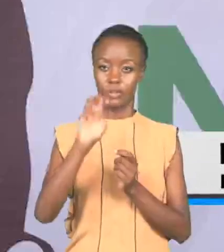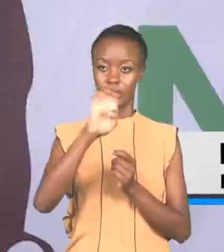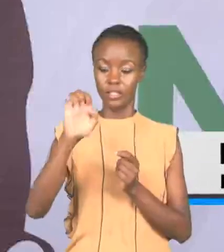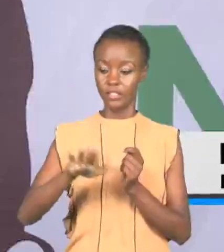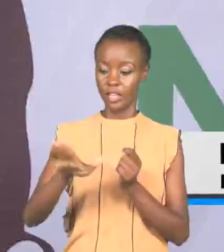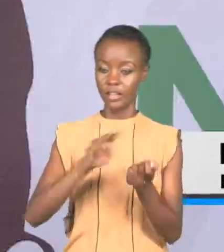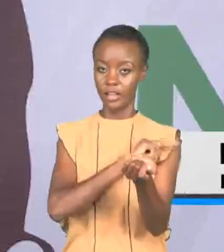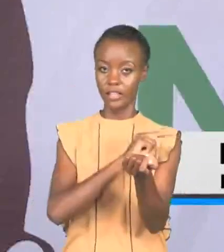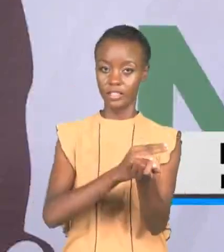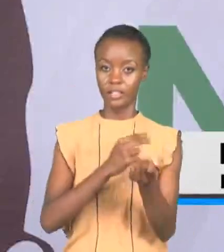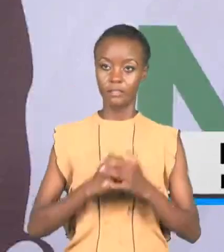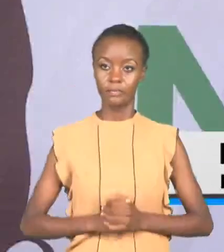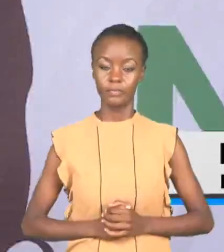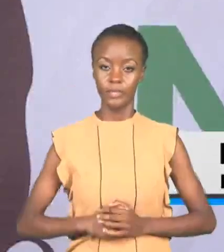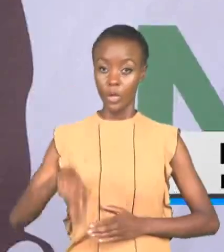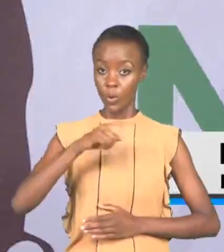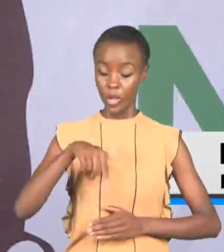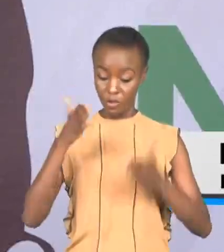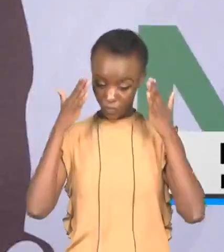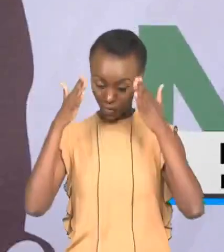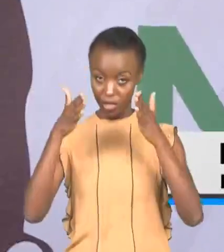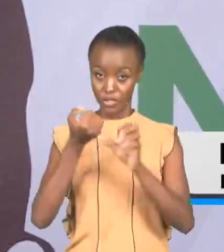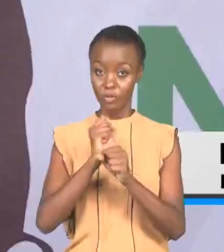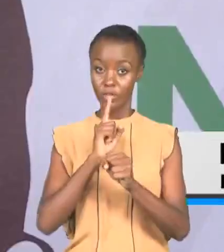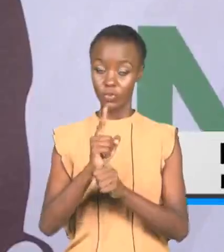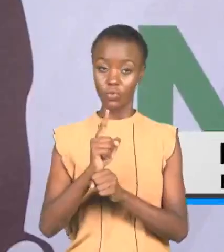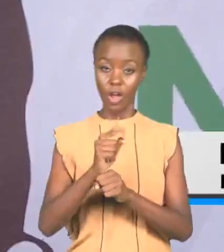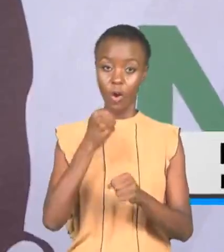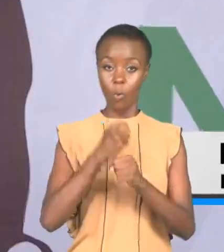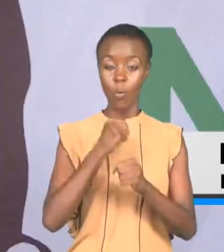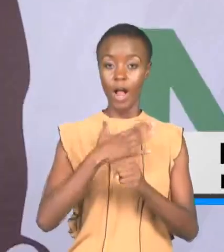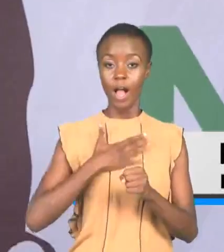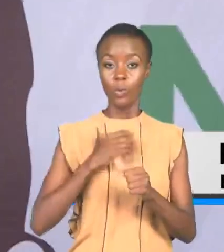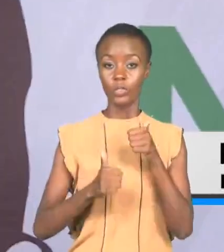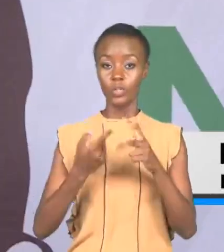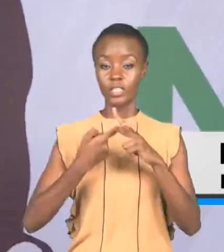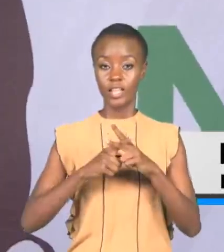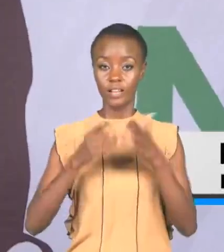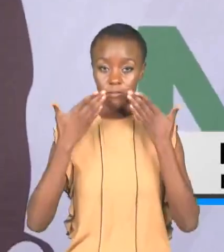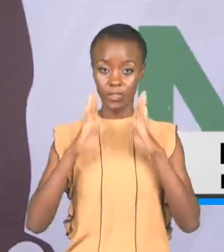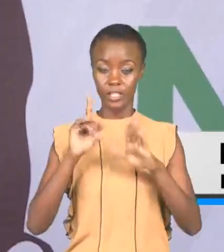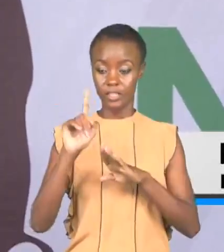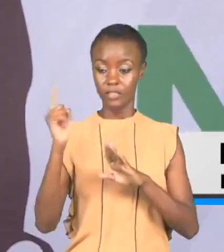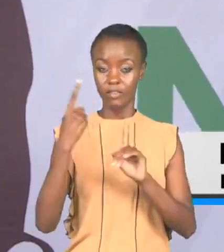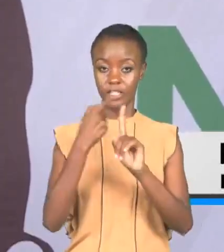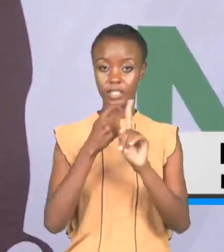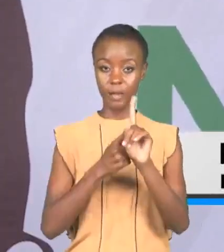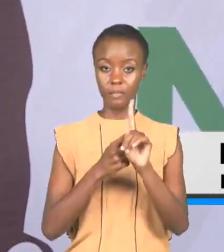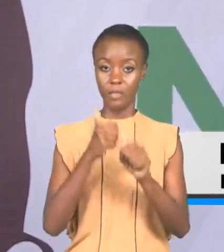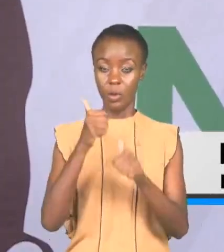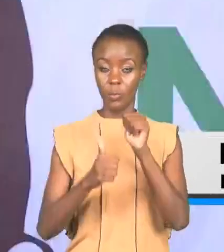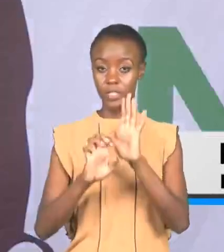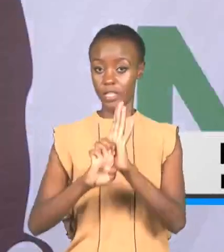We are committed to deepening the work we started this first term, such